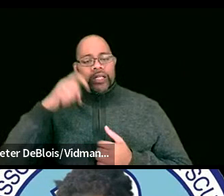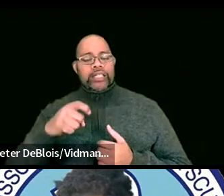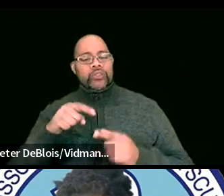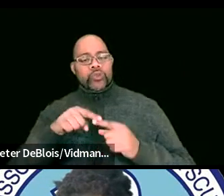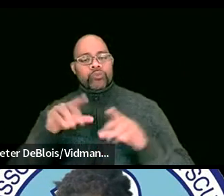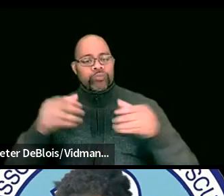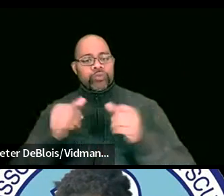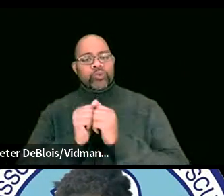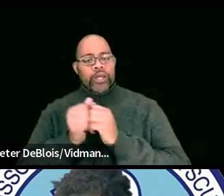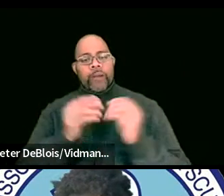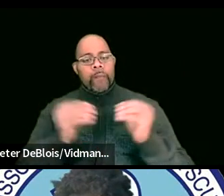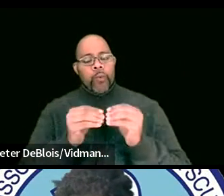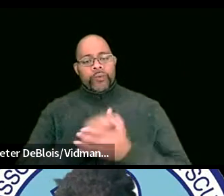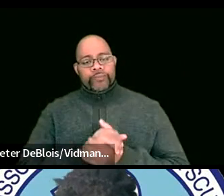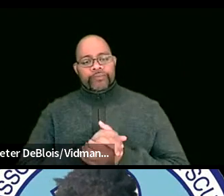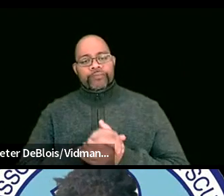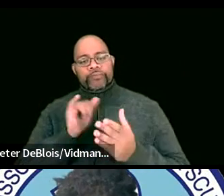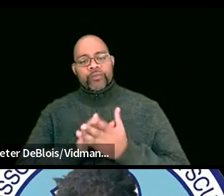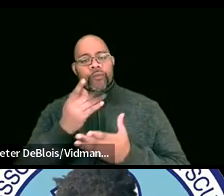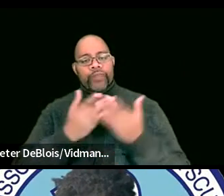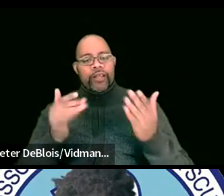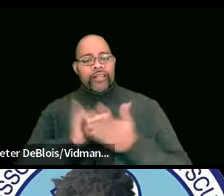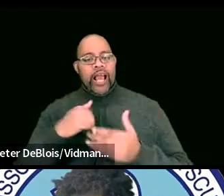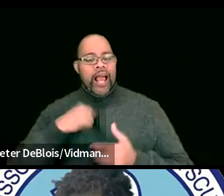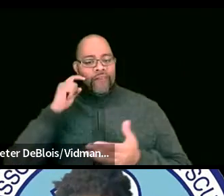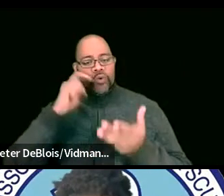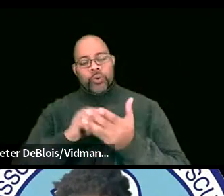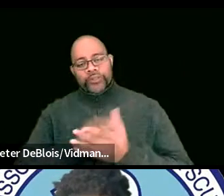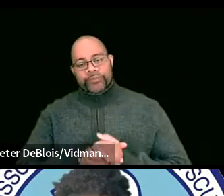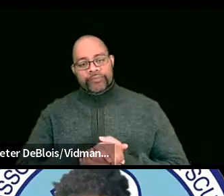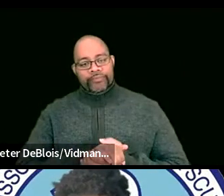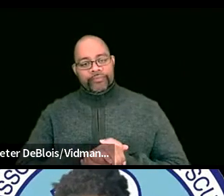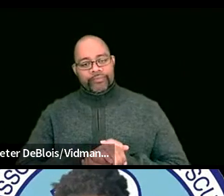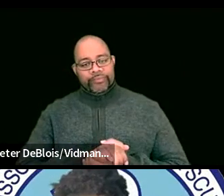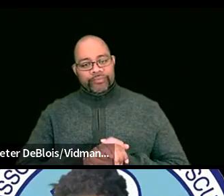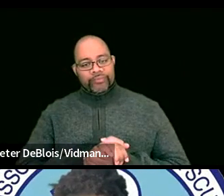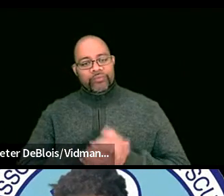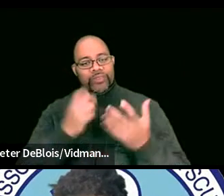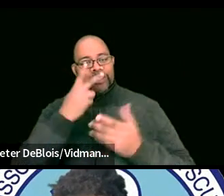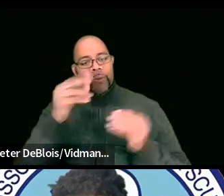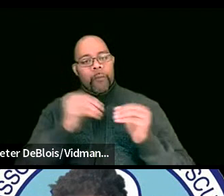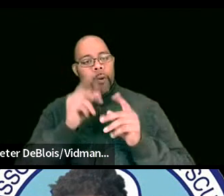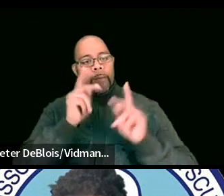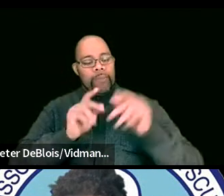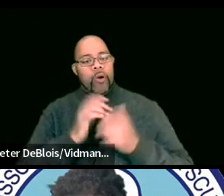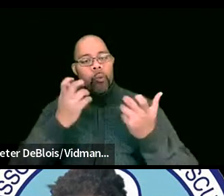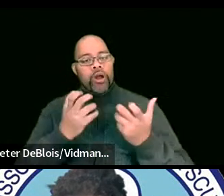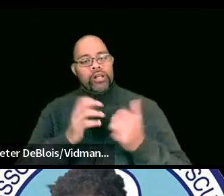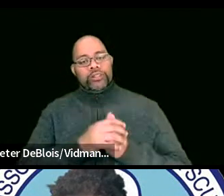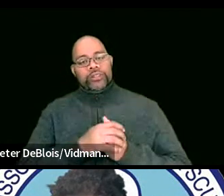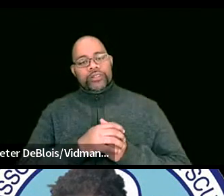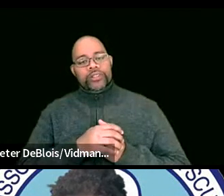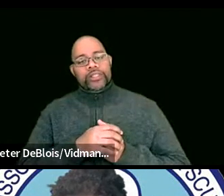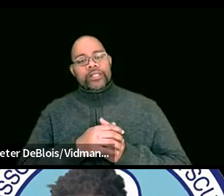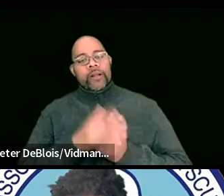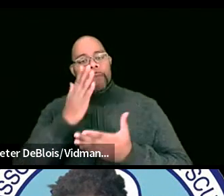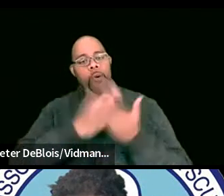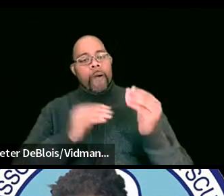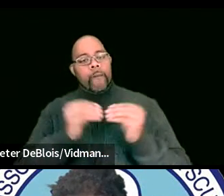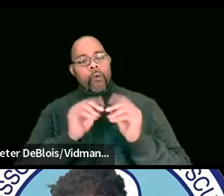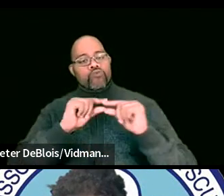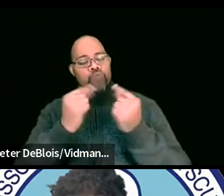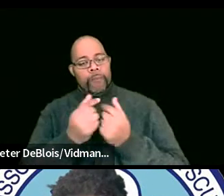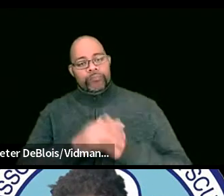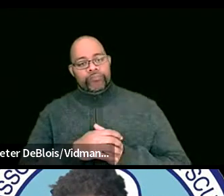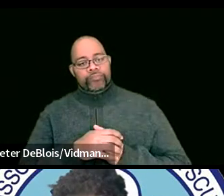come together more. That's one of the things that I've noticed, like, I want to see more folks. I want to be part of more